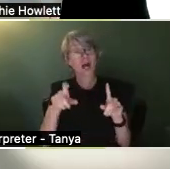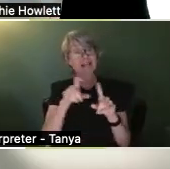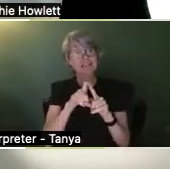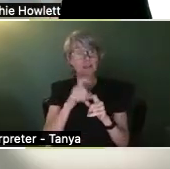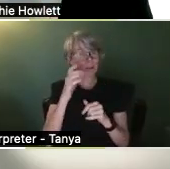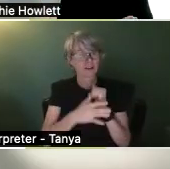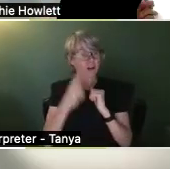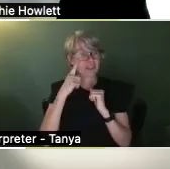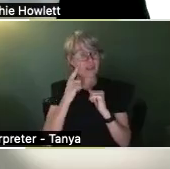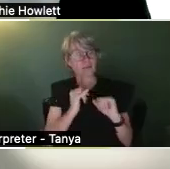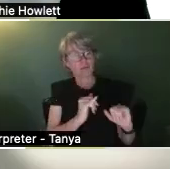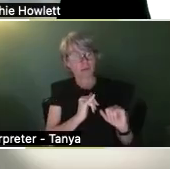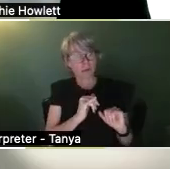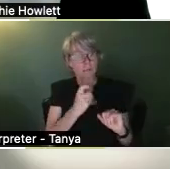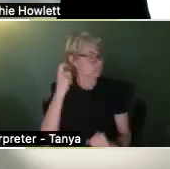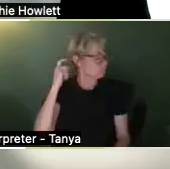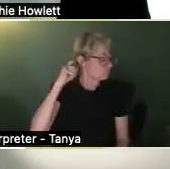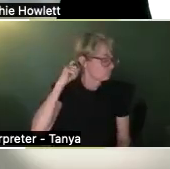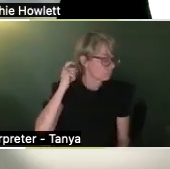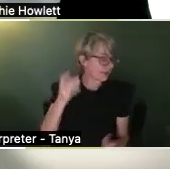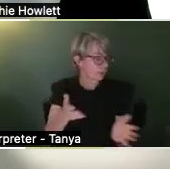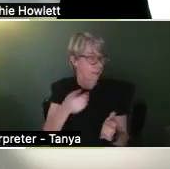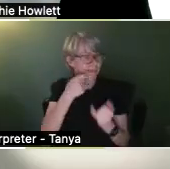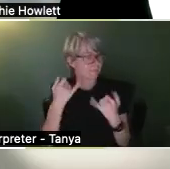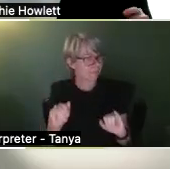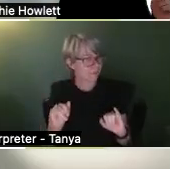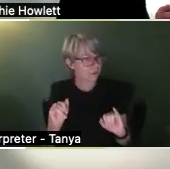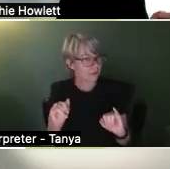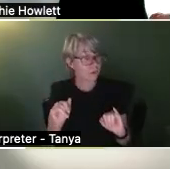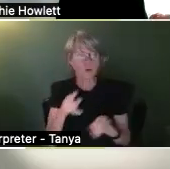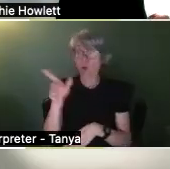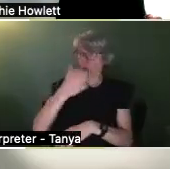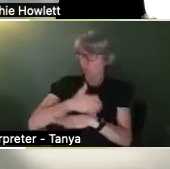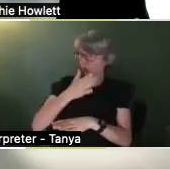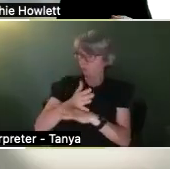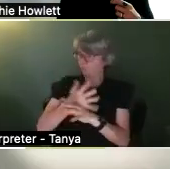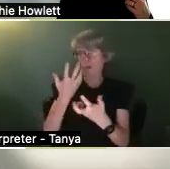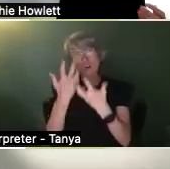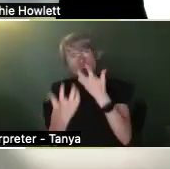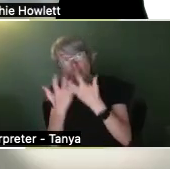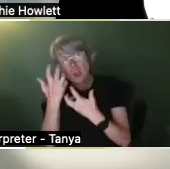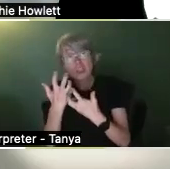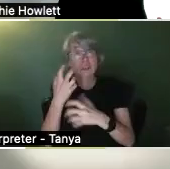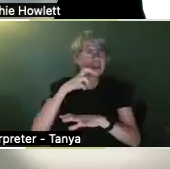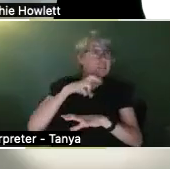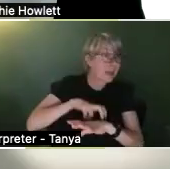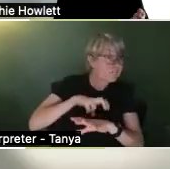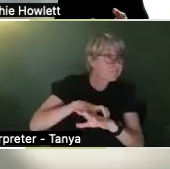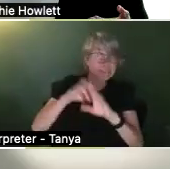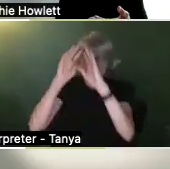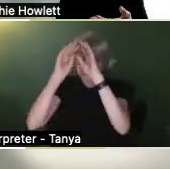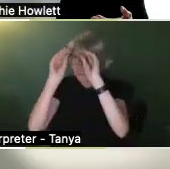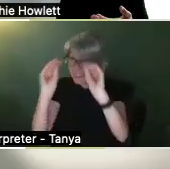patients. If you work for an accreditation authority or an academic institution, can you build the intellectual